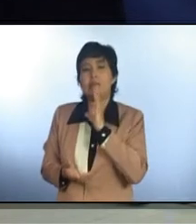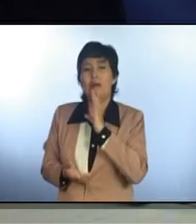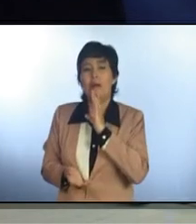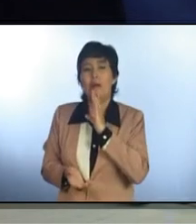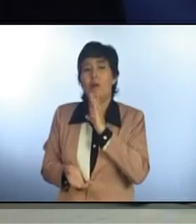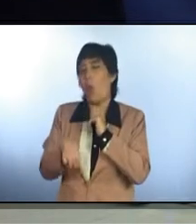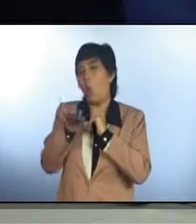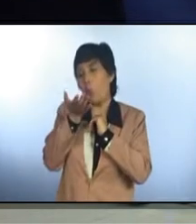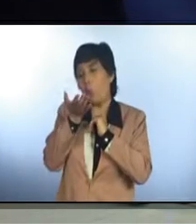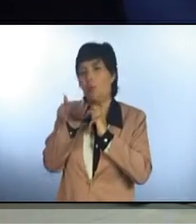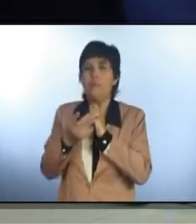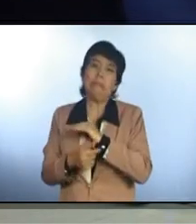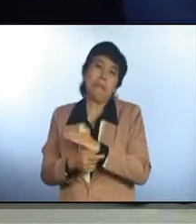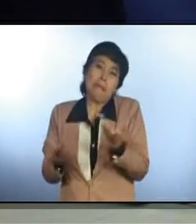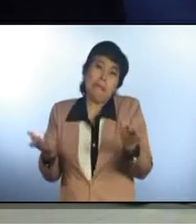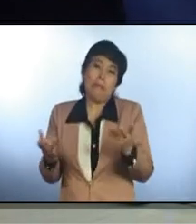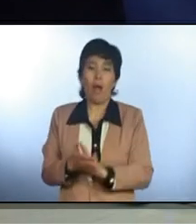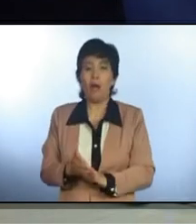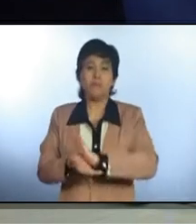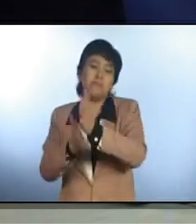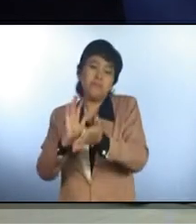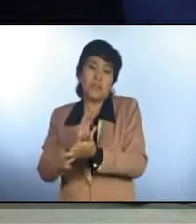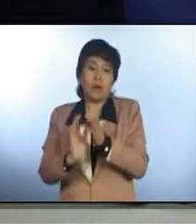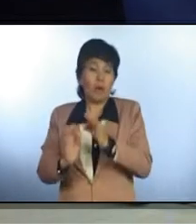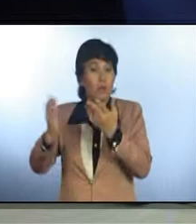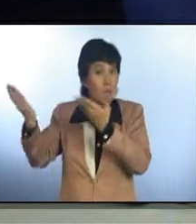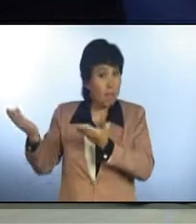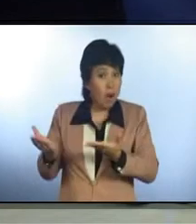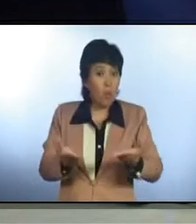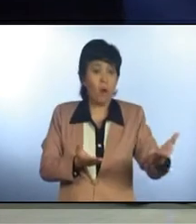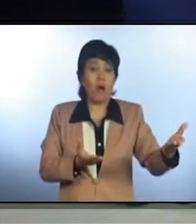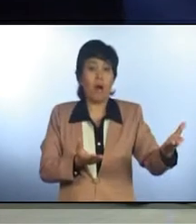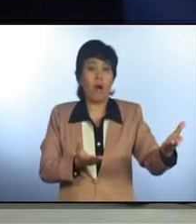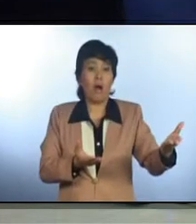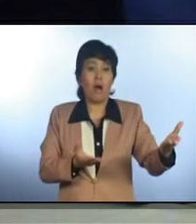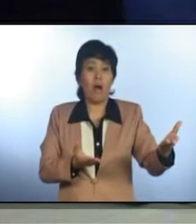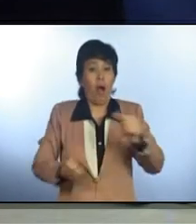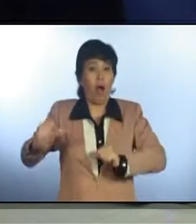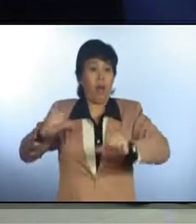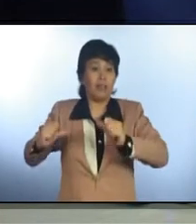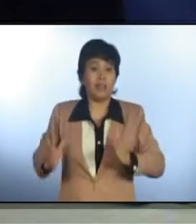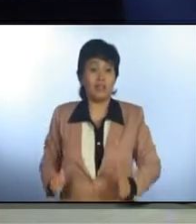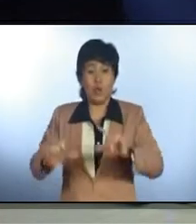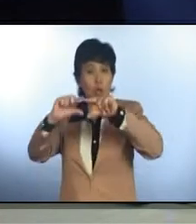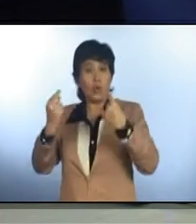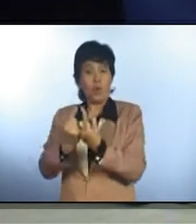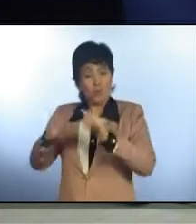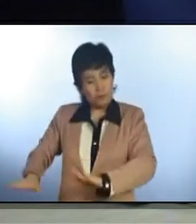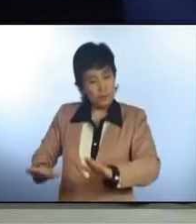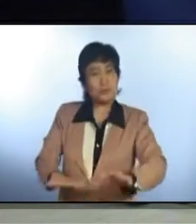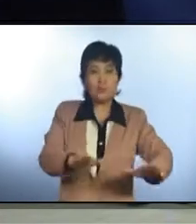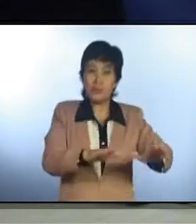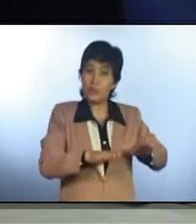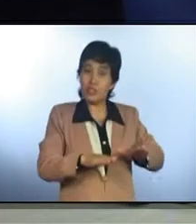is rubbish, yeah? But if you bring in a groups of aunties or a groups of